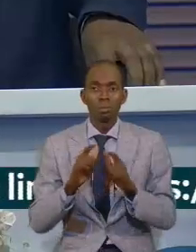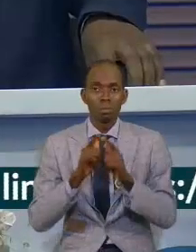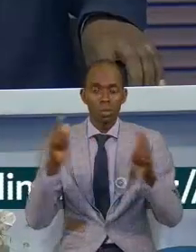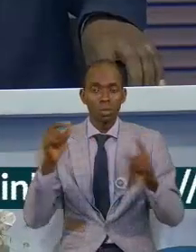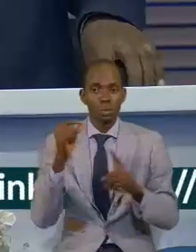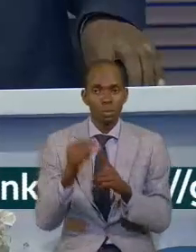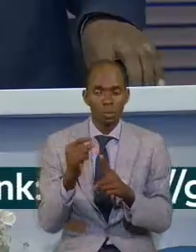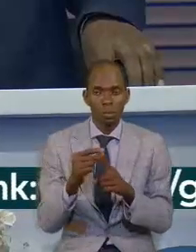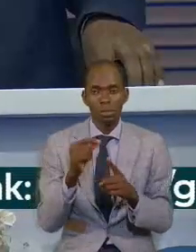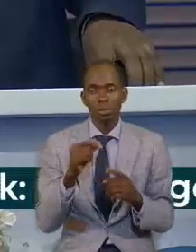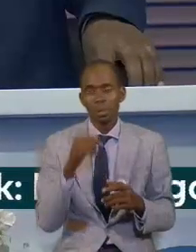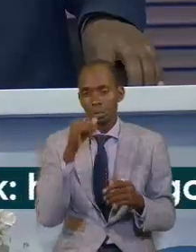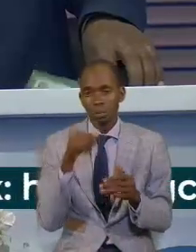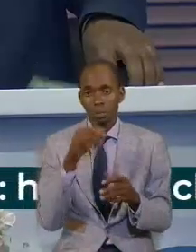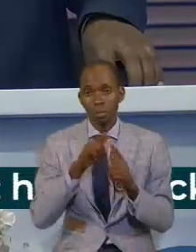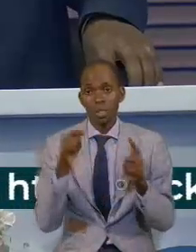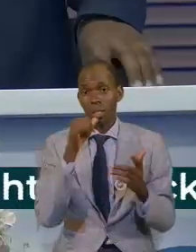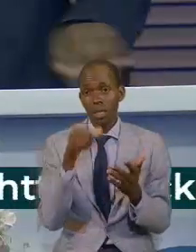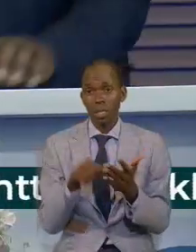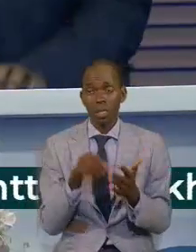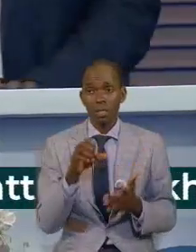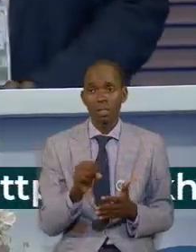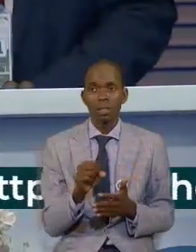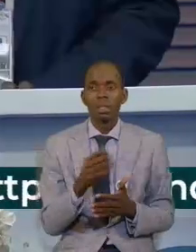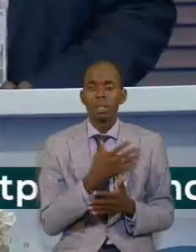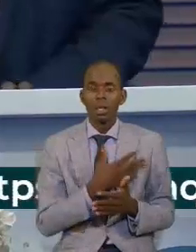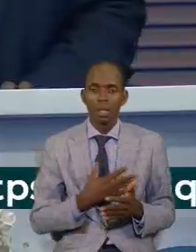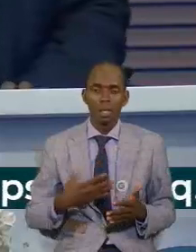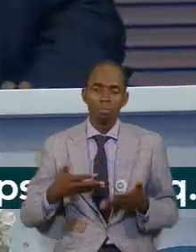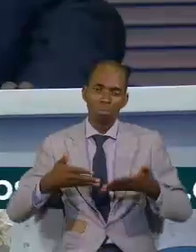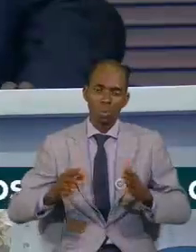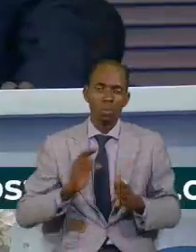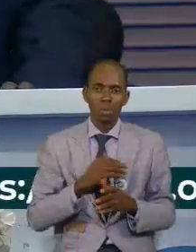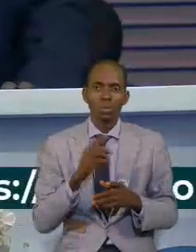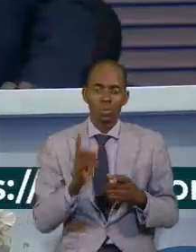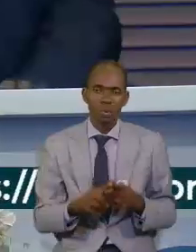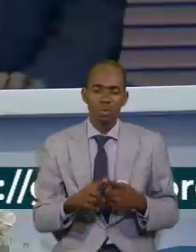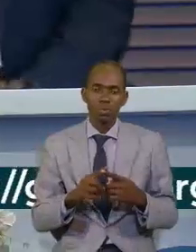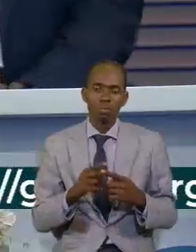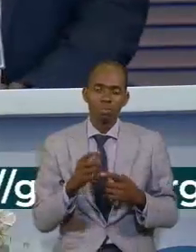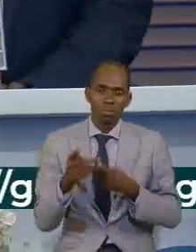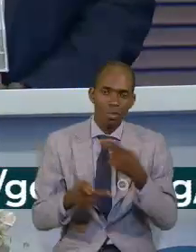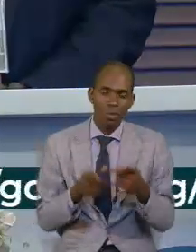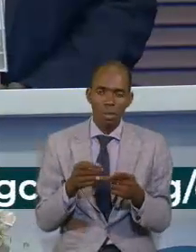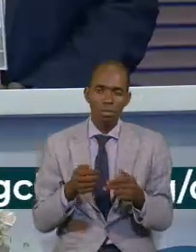dans votre nouvelle vocation. It will permit us to follow you in this your new calling. S'il vous plaît,